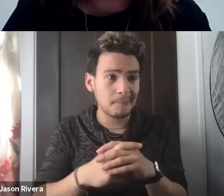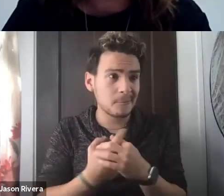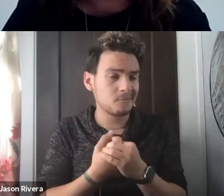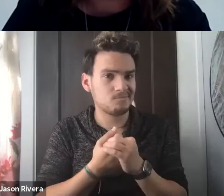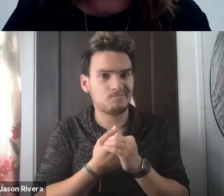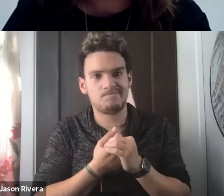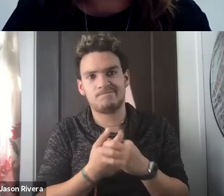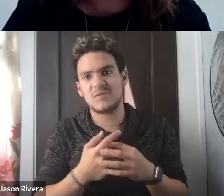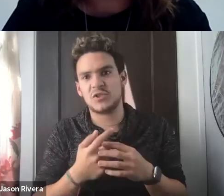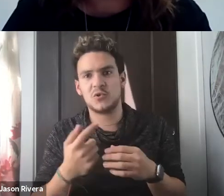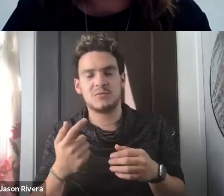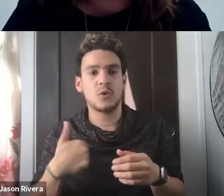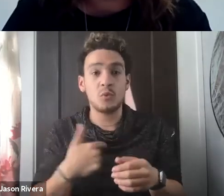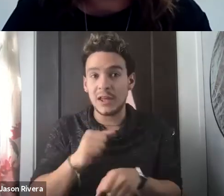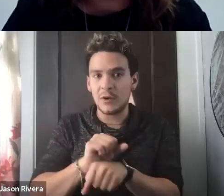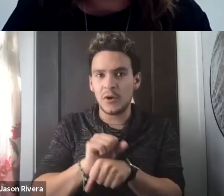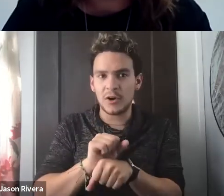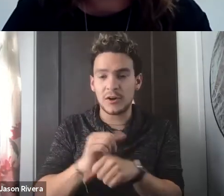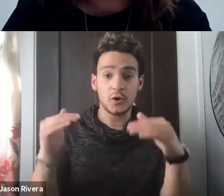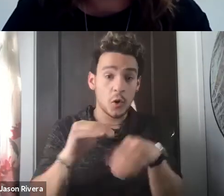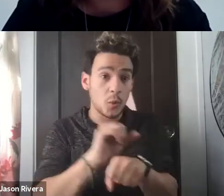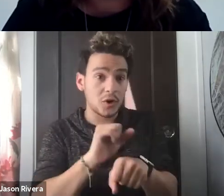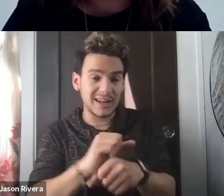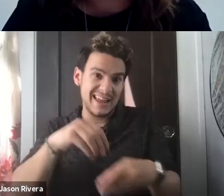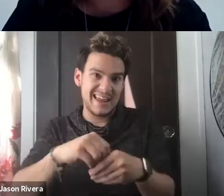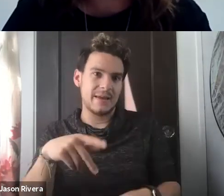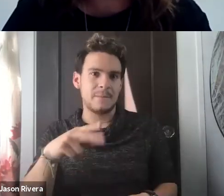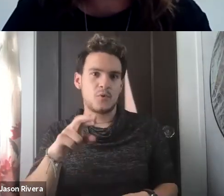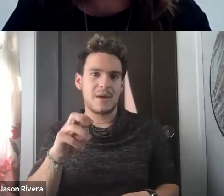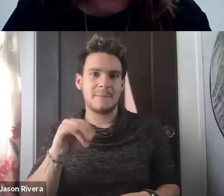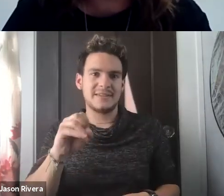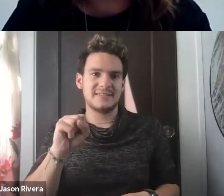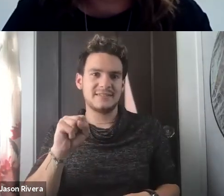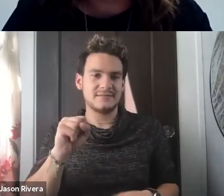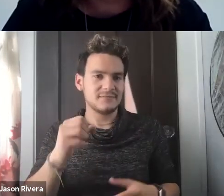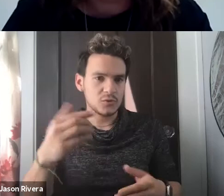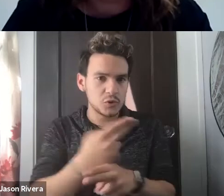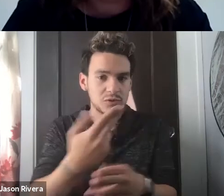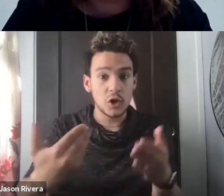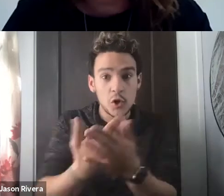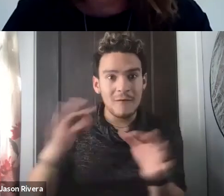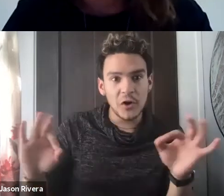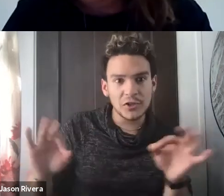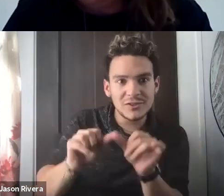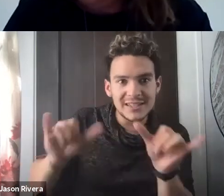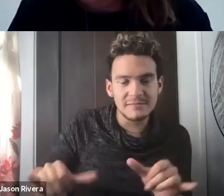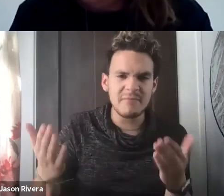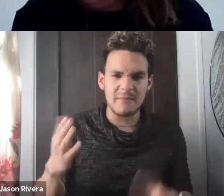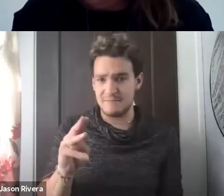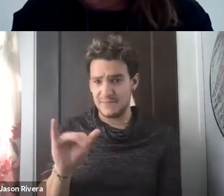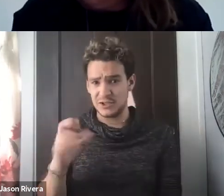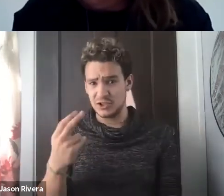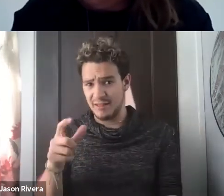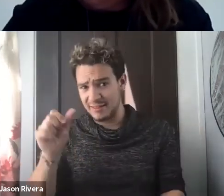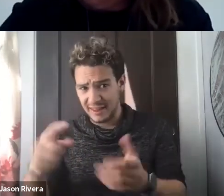to bringing, if you will, WeWork or co-working within premises, where you'll use new furniture systems, maybe Michelle can speak to,